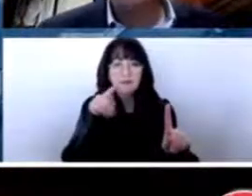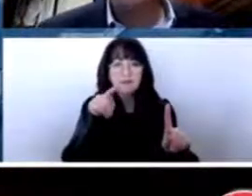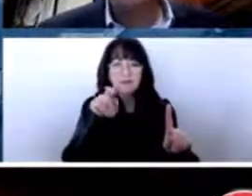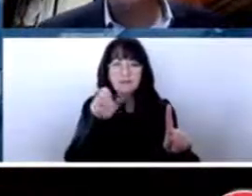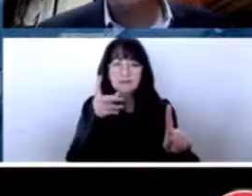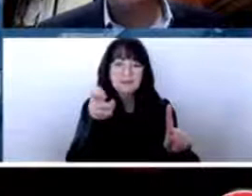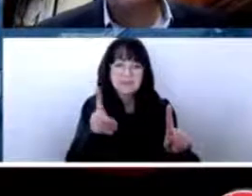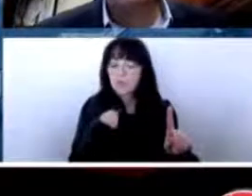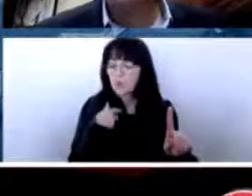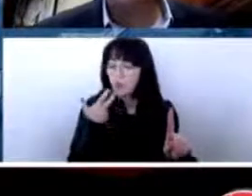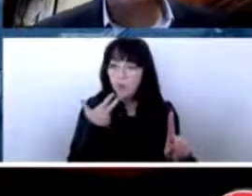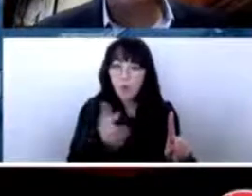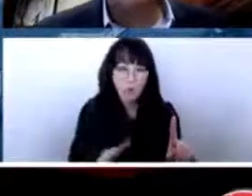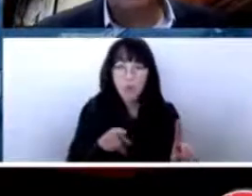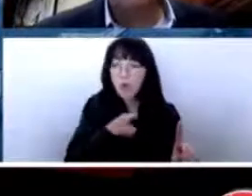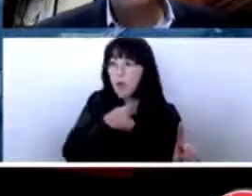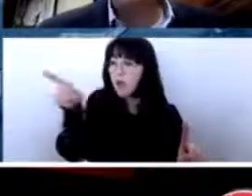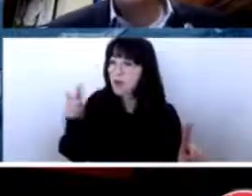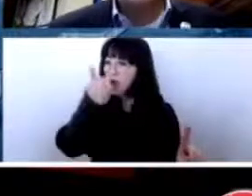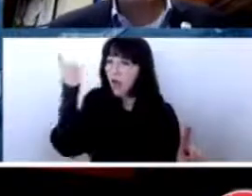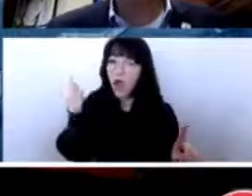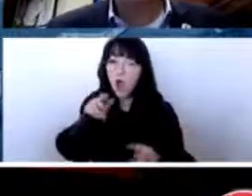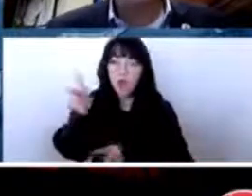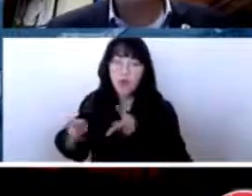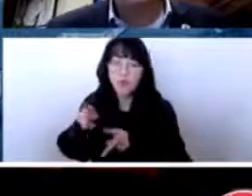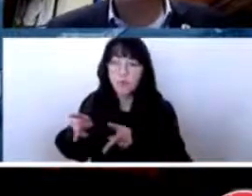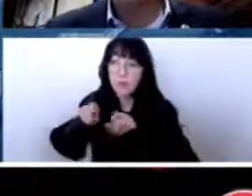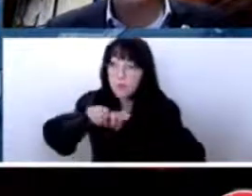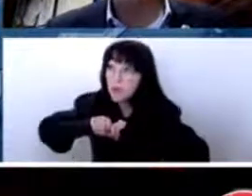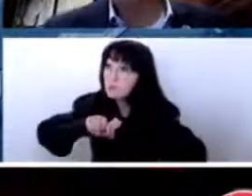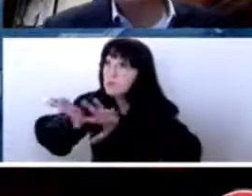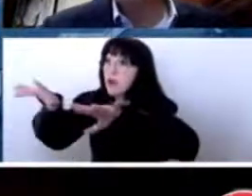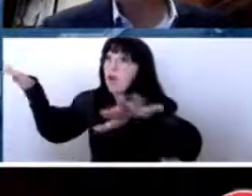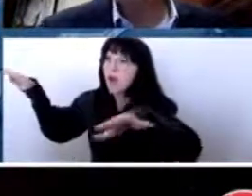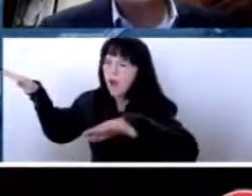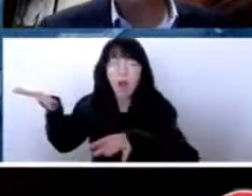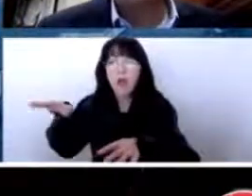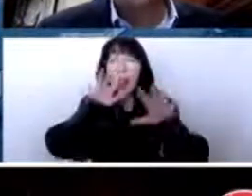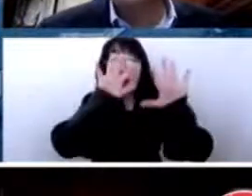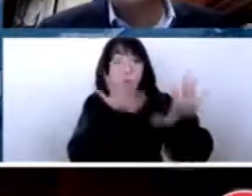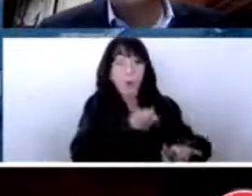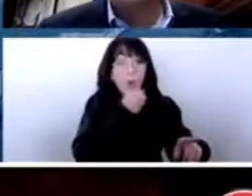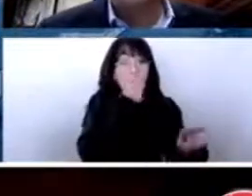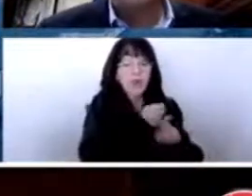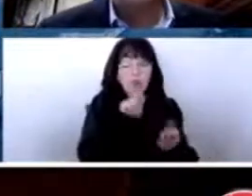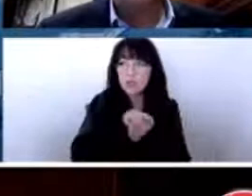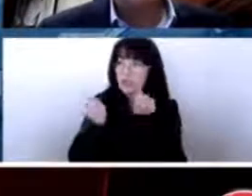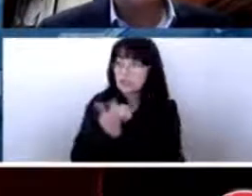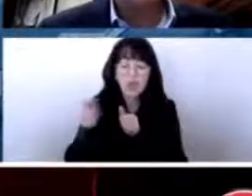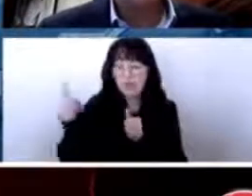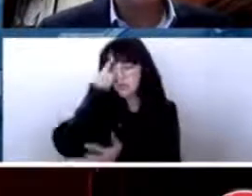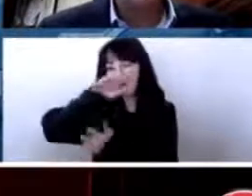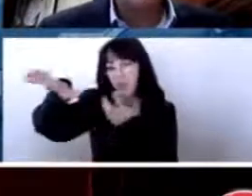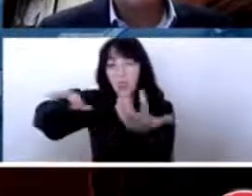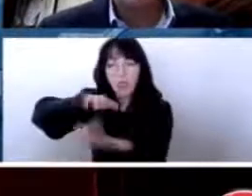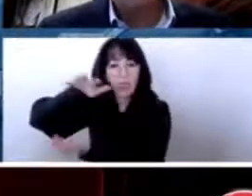out to tens of thousands of people on Monday, and then something changed because of a weather or staffing change. So please go to